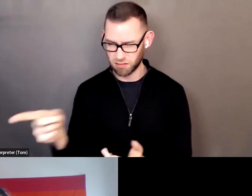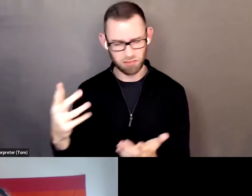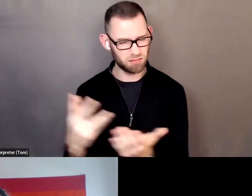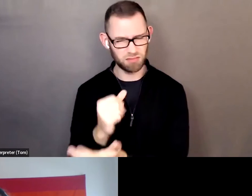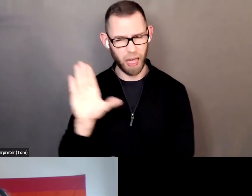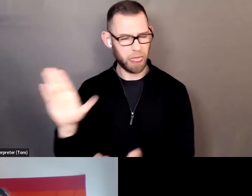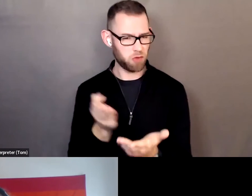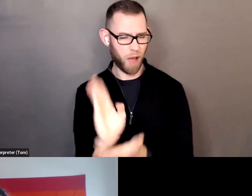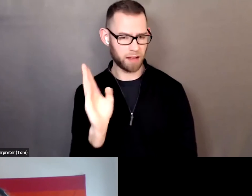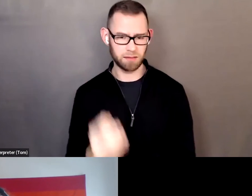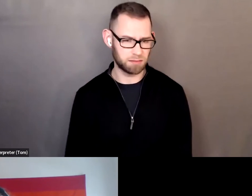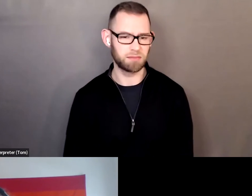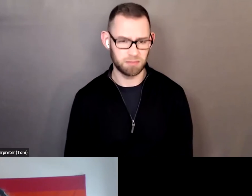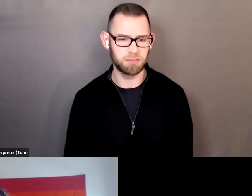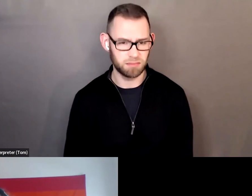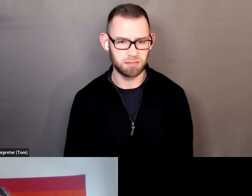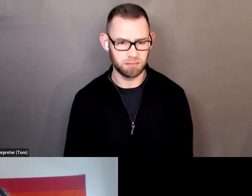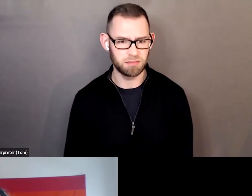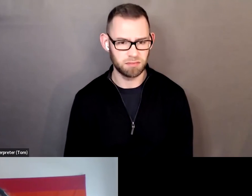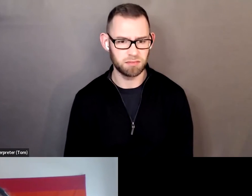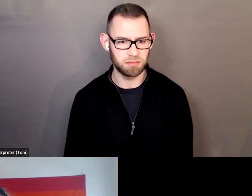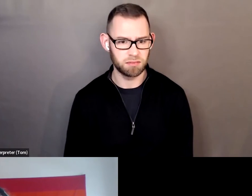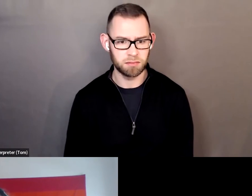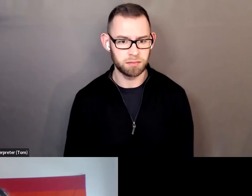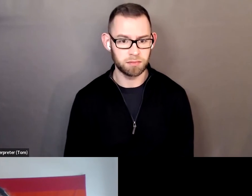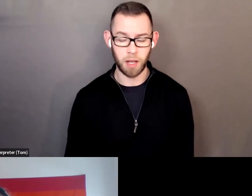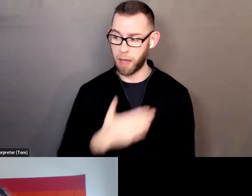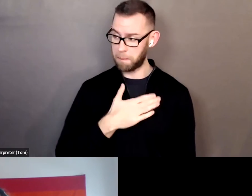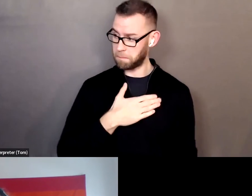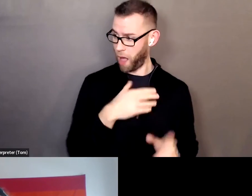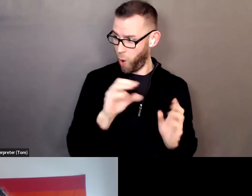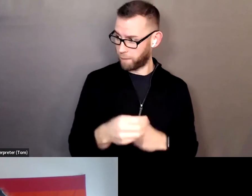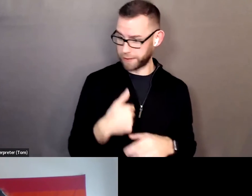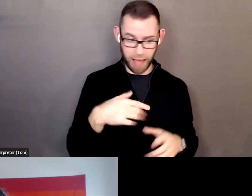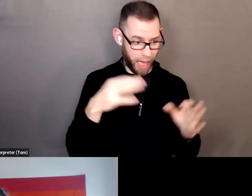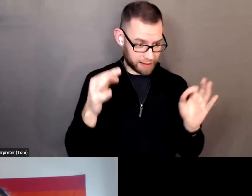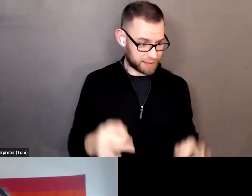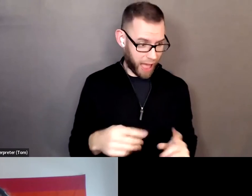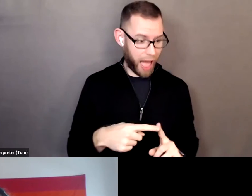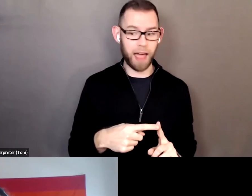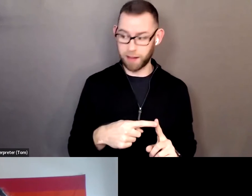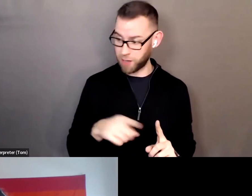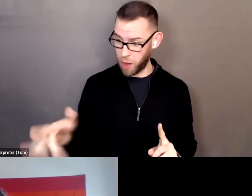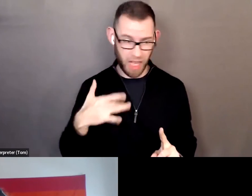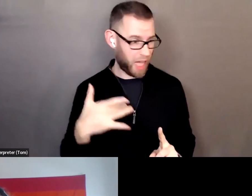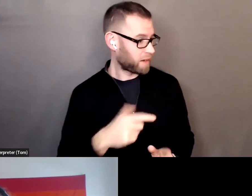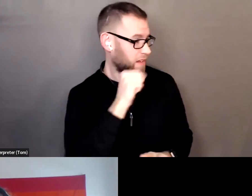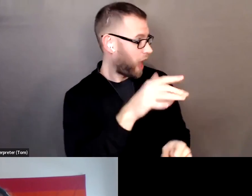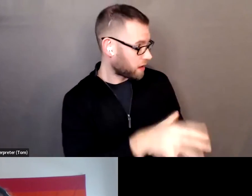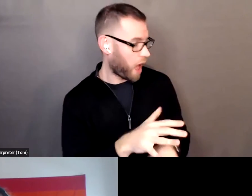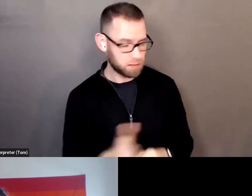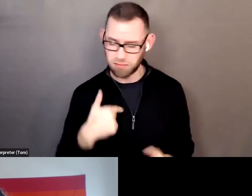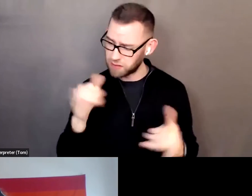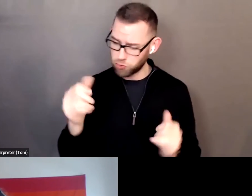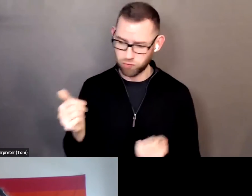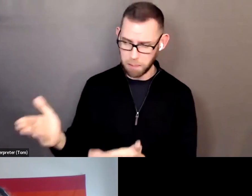means, appealing a decision made from the office I work in. I will still recommend a student do that because that is within their rights.